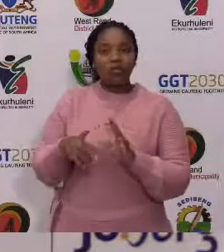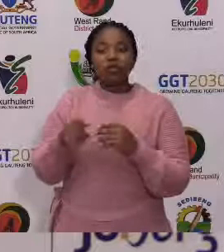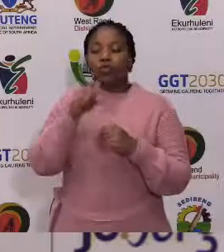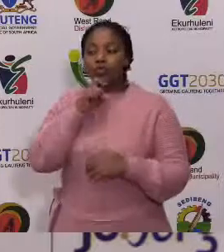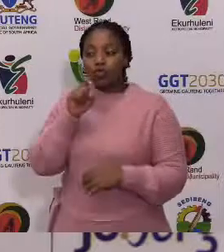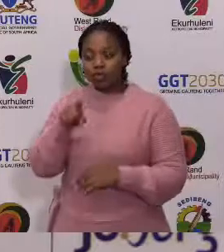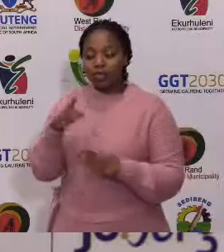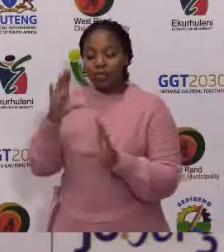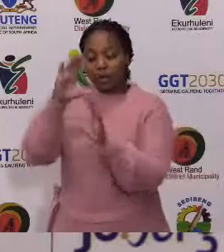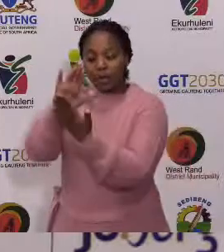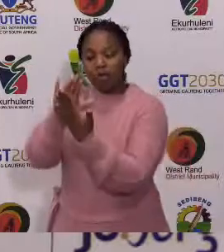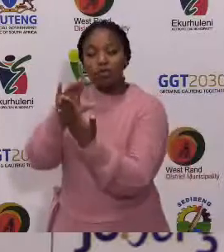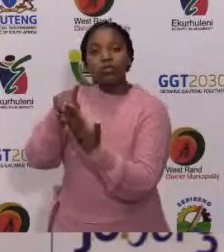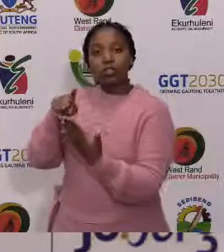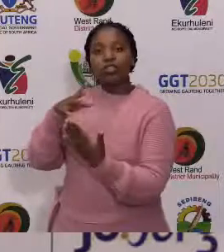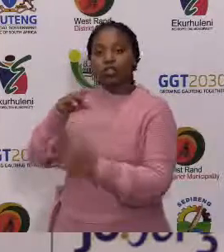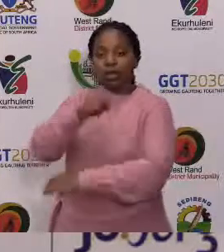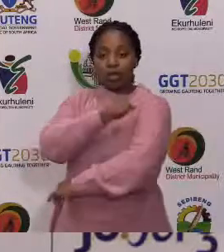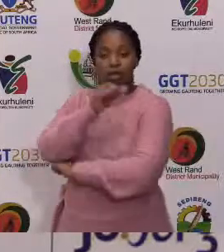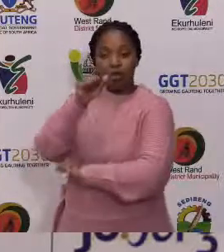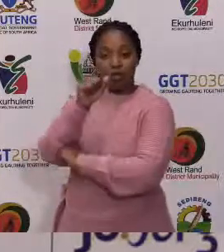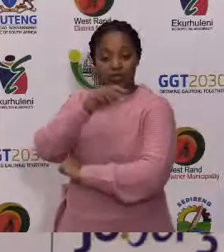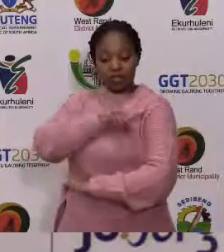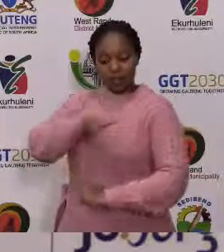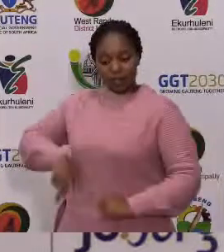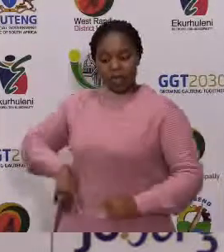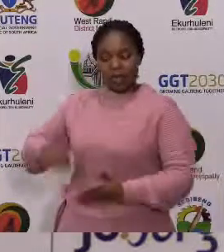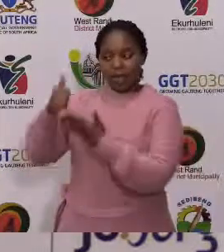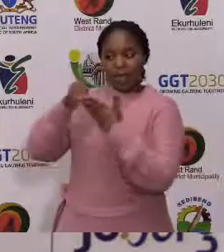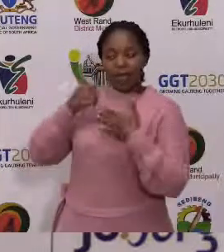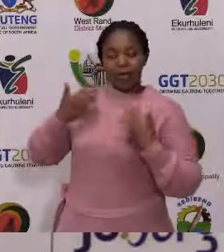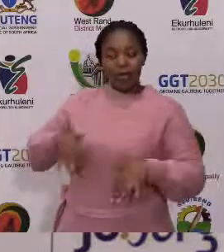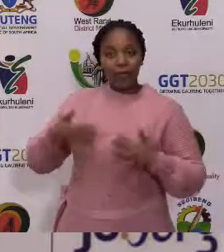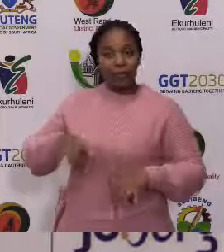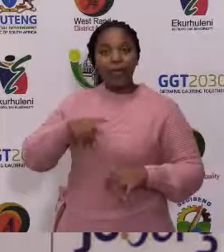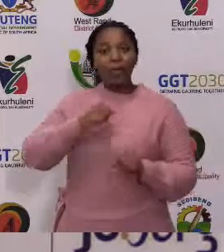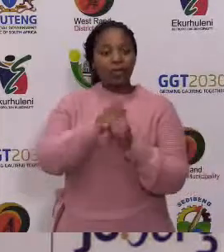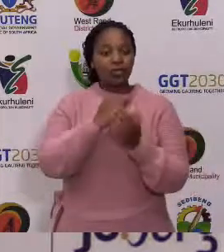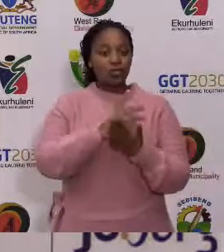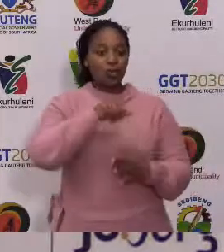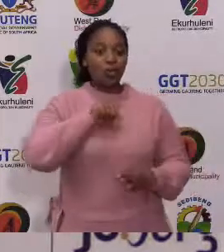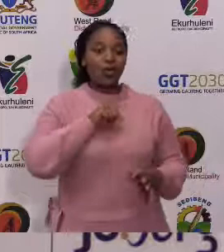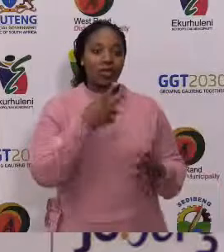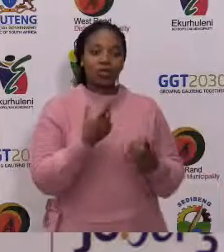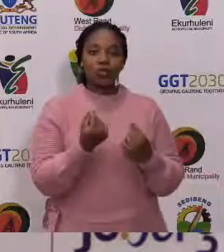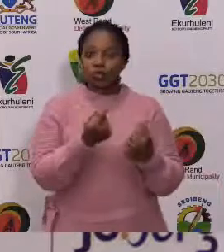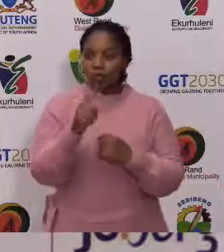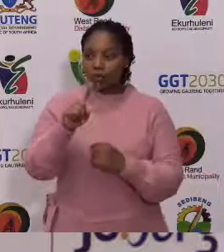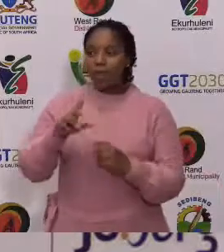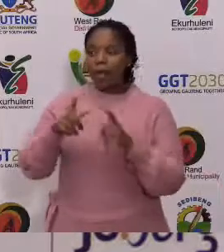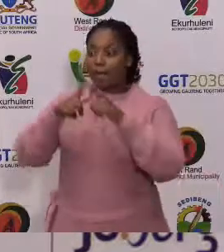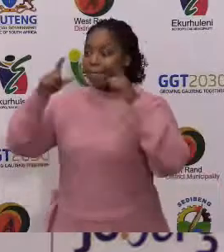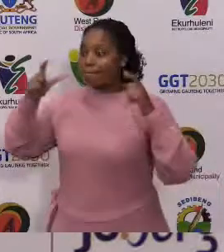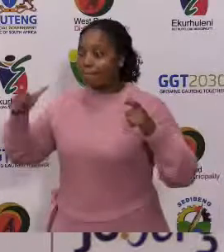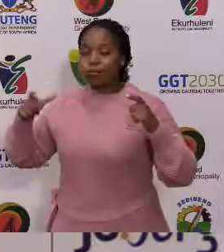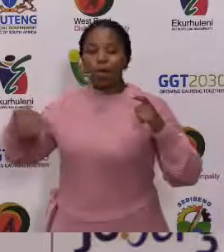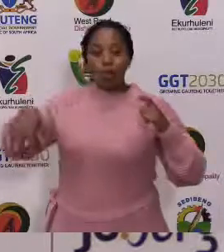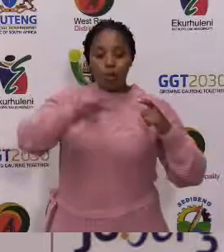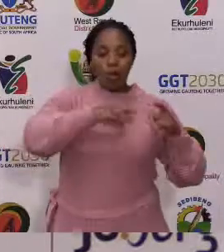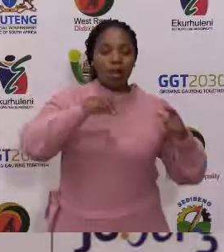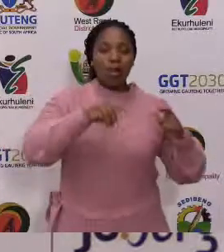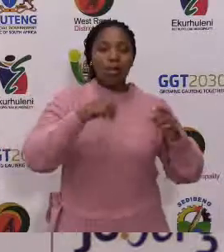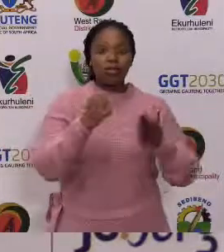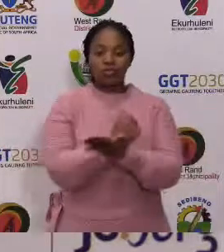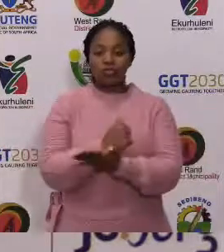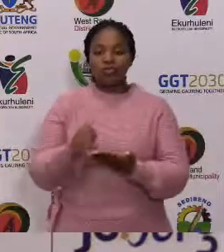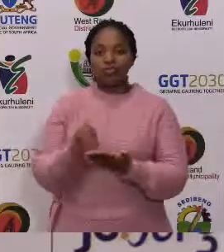and all other departments in ensuring that we go on a massive and robust registration